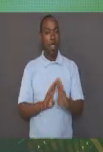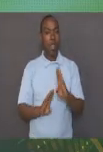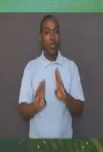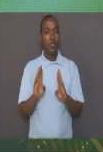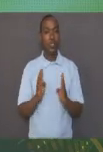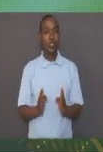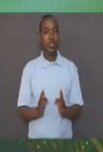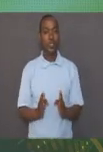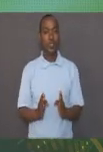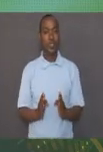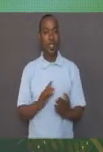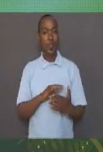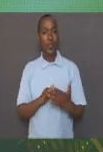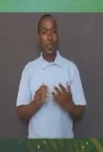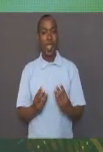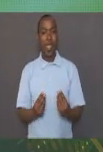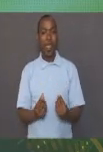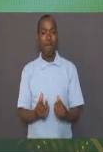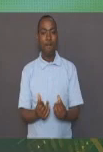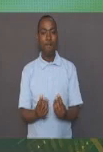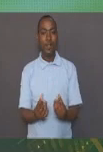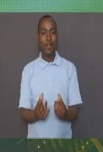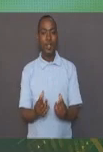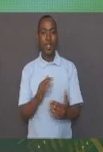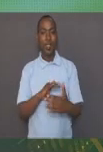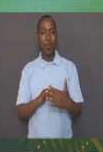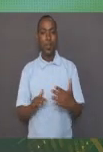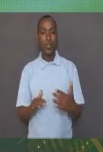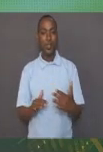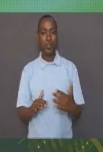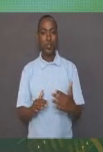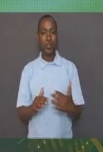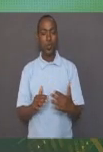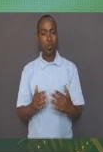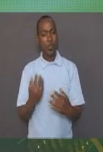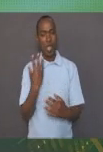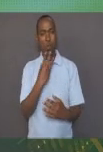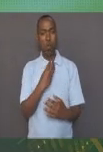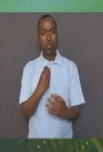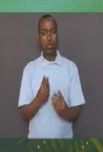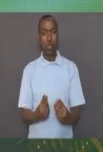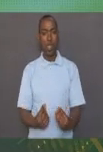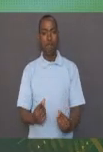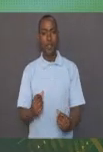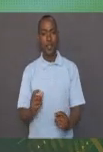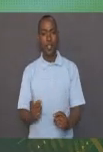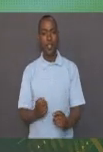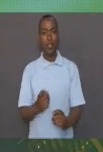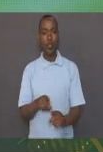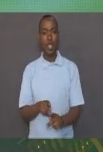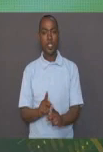Biologists study soil to find ways to improve its fertility and to avoid